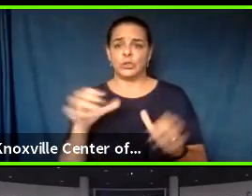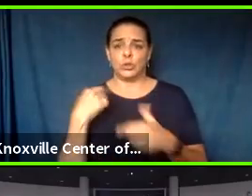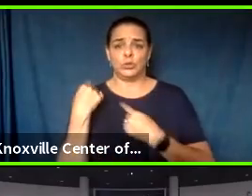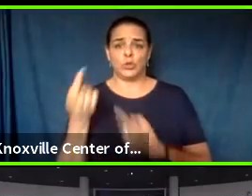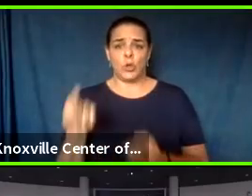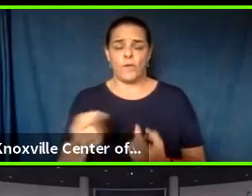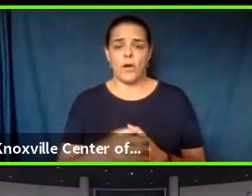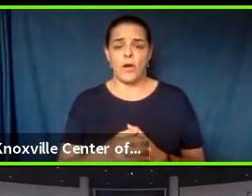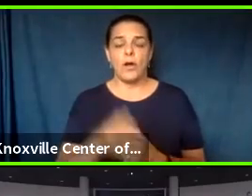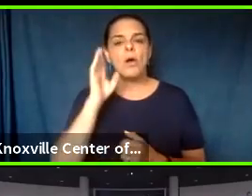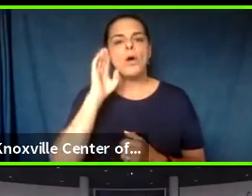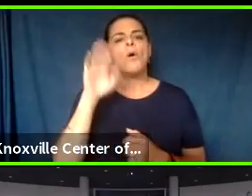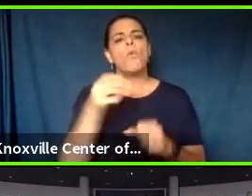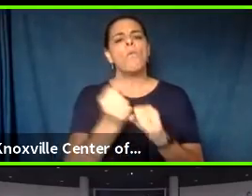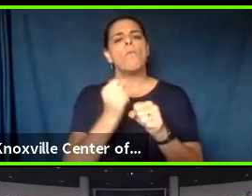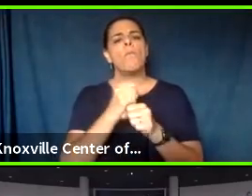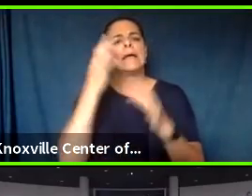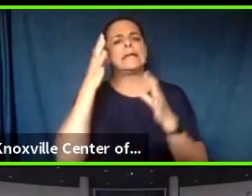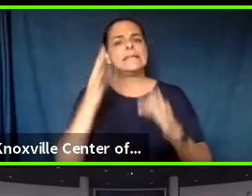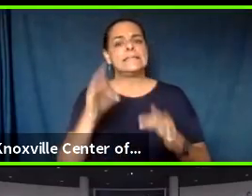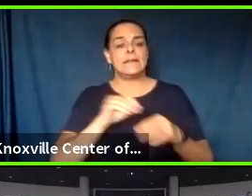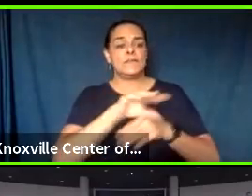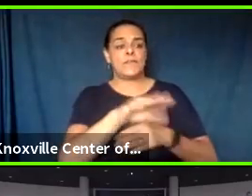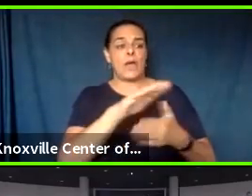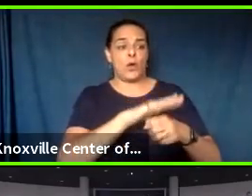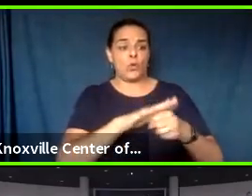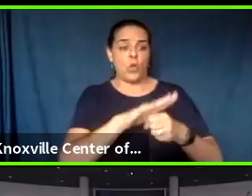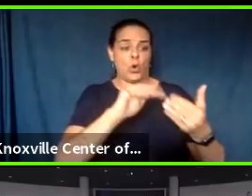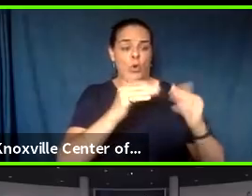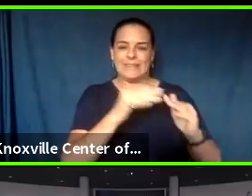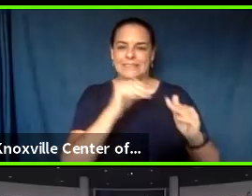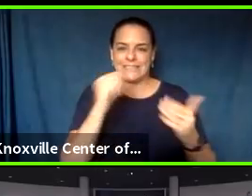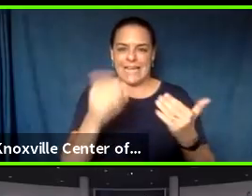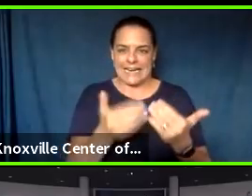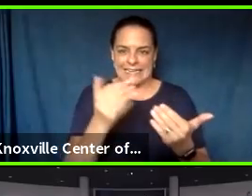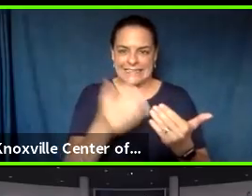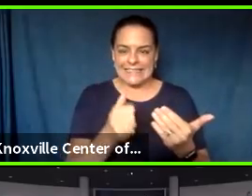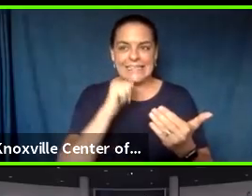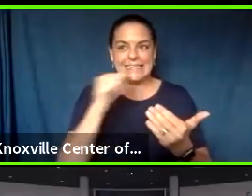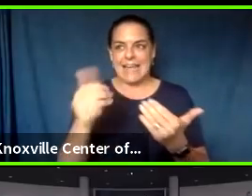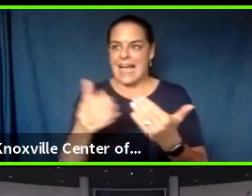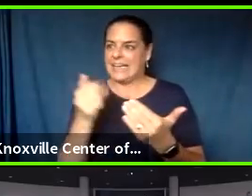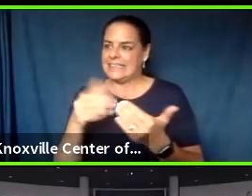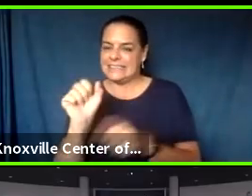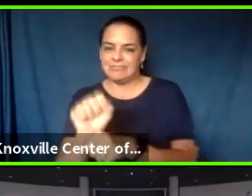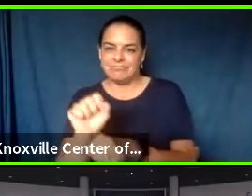that making decisions that affect the local community is not an easy decision, not an easy task.